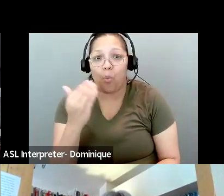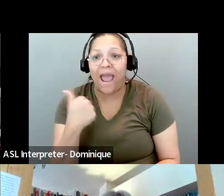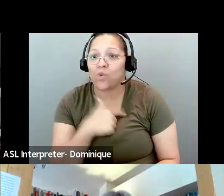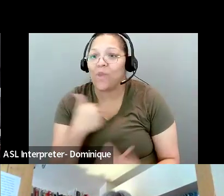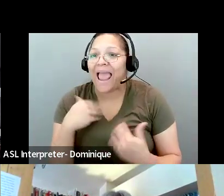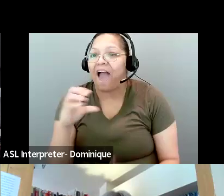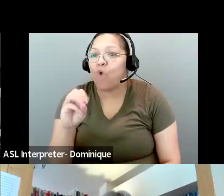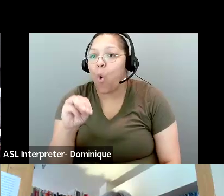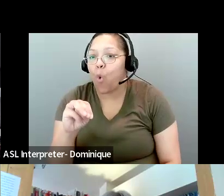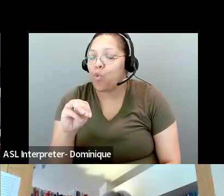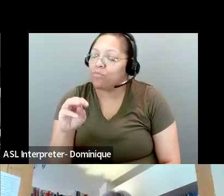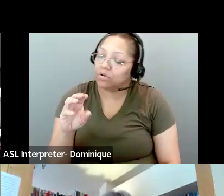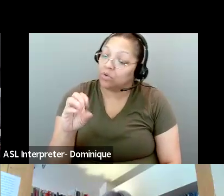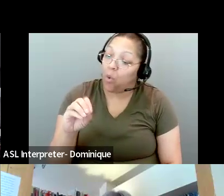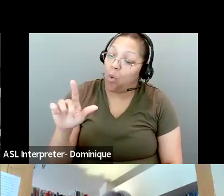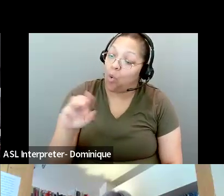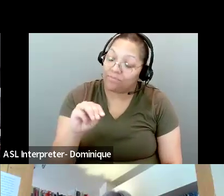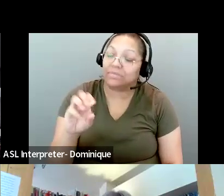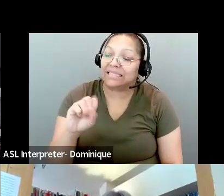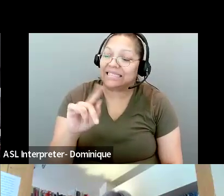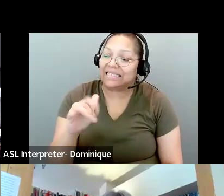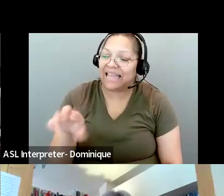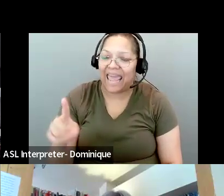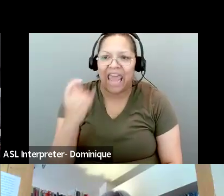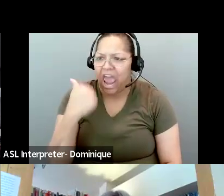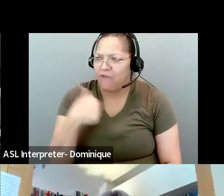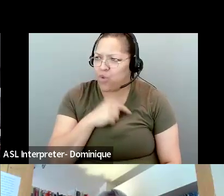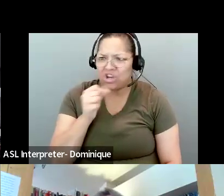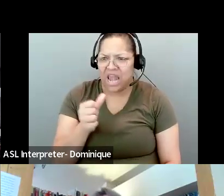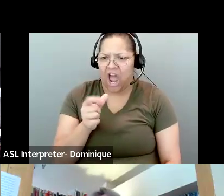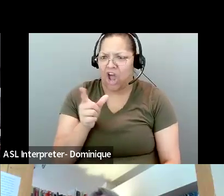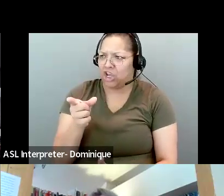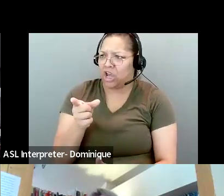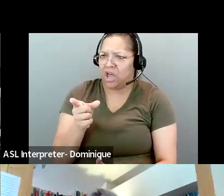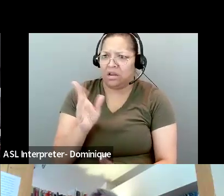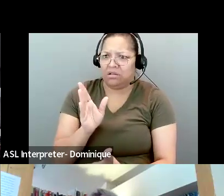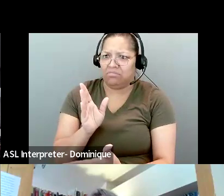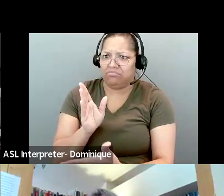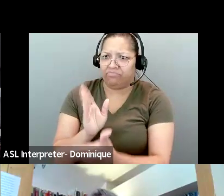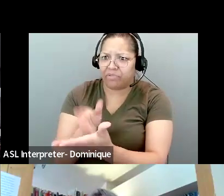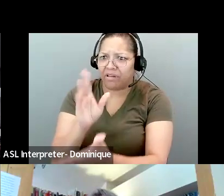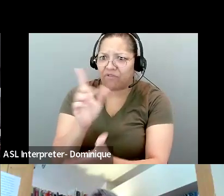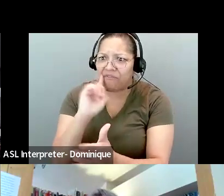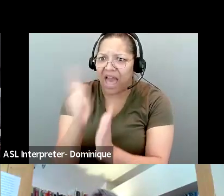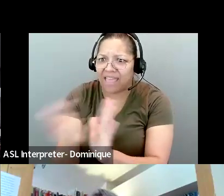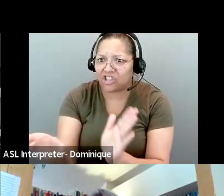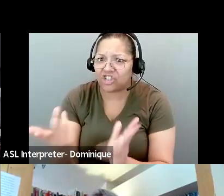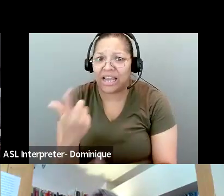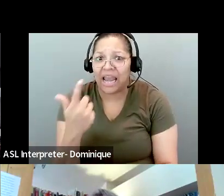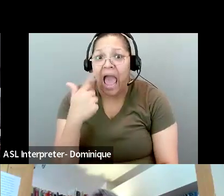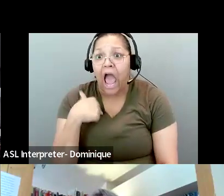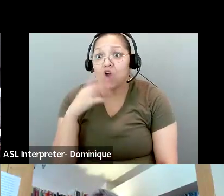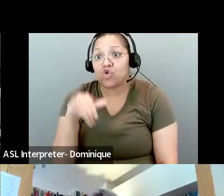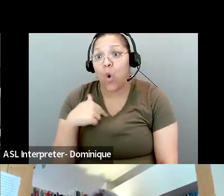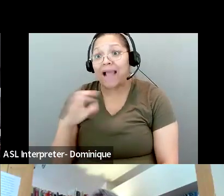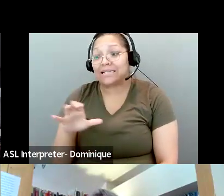if we're not going to, be pushing Olmsted violations? I do that in Nebraska all the time because I'm on the Olmsted